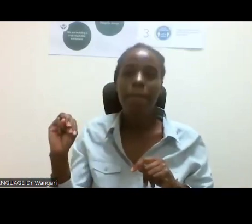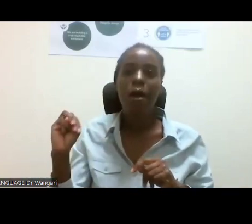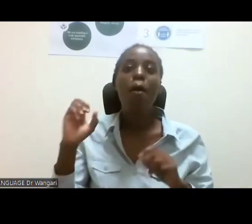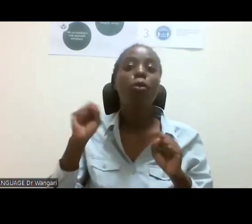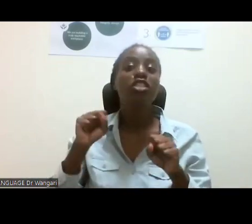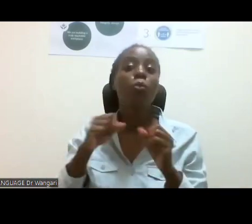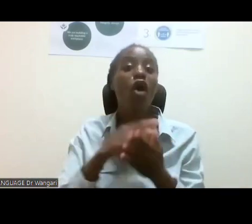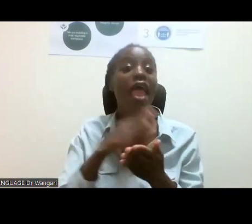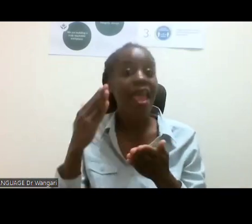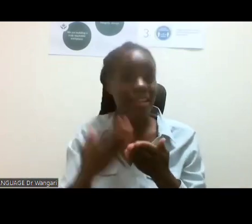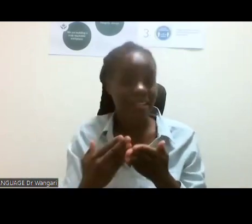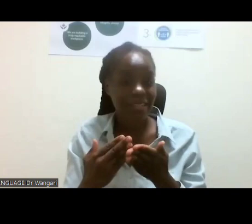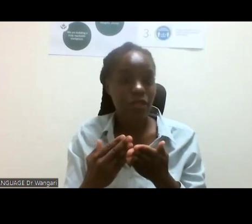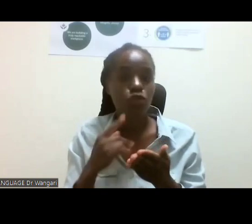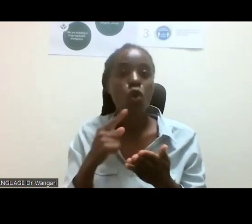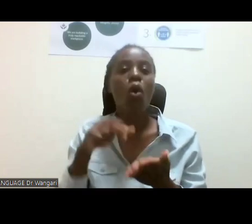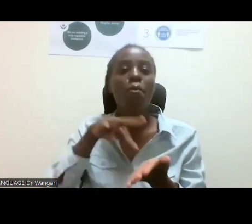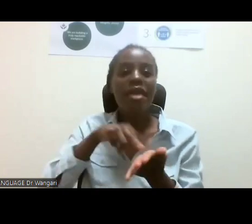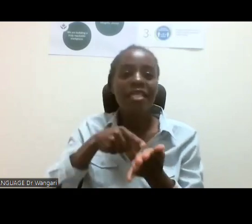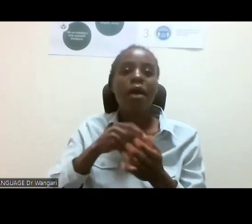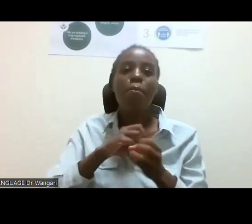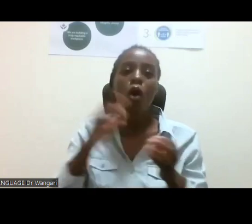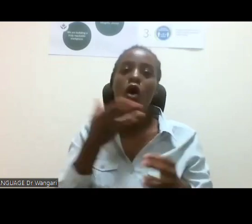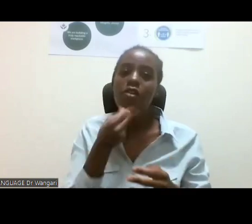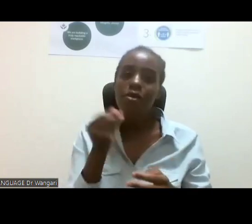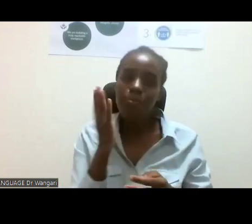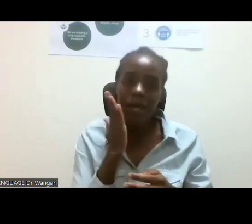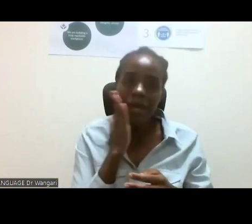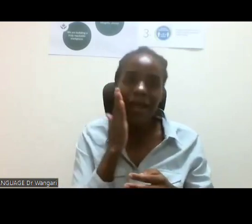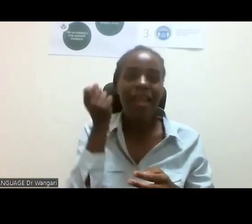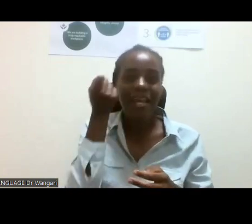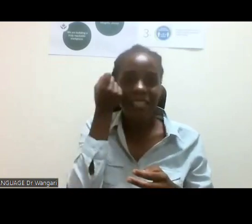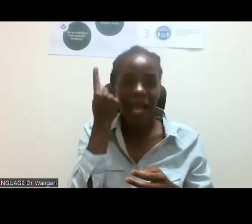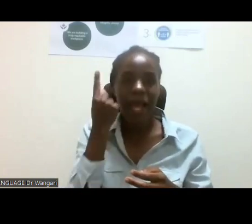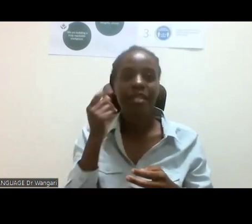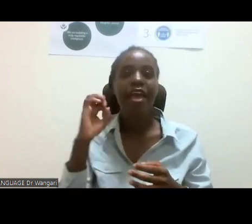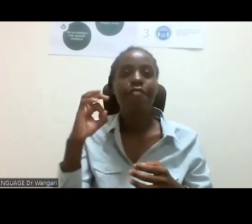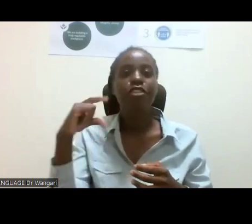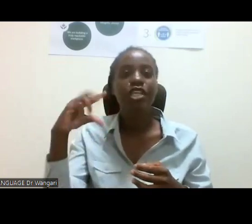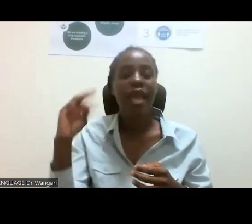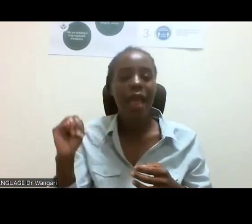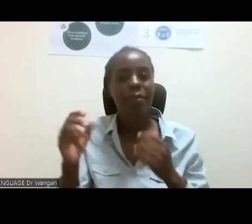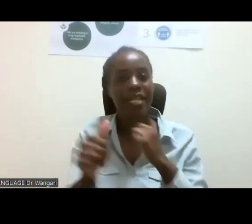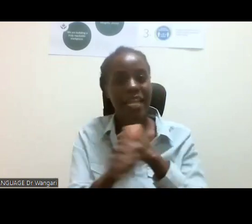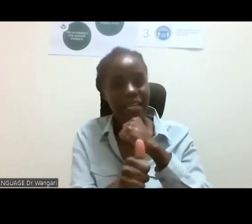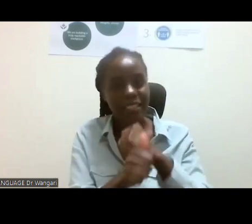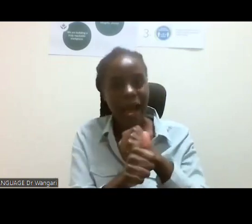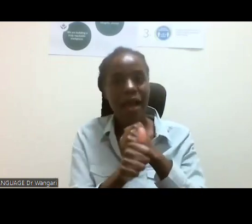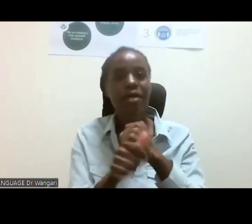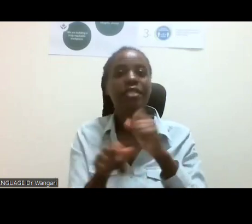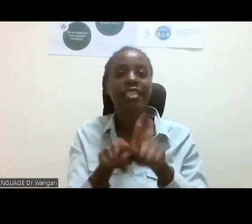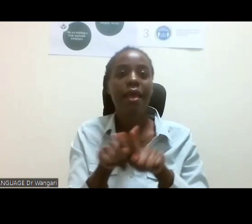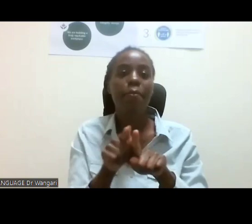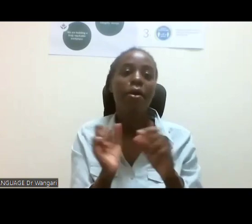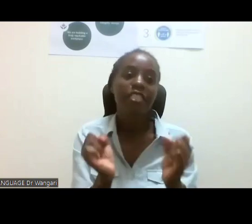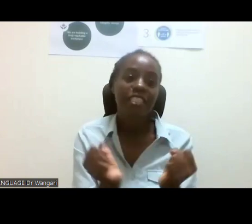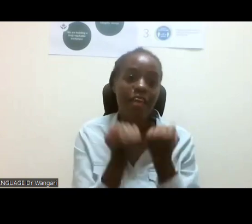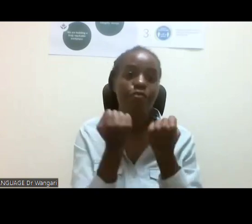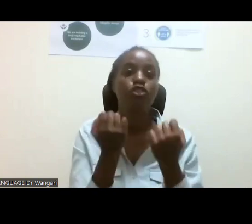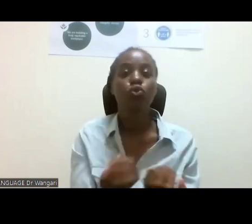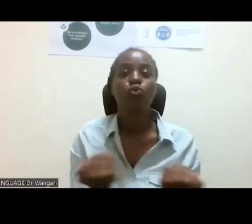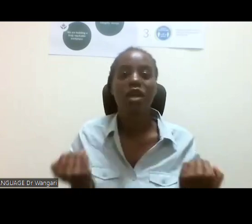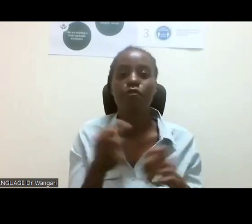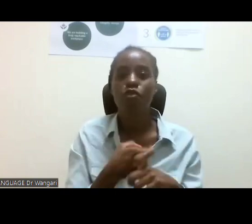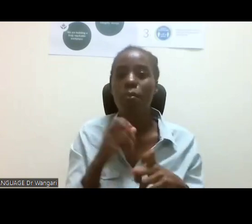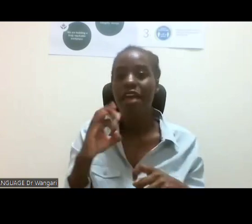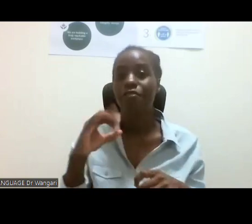And that also means that more parents are aware of the negative effects of FGM, not exposing to their children to FGM. However,